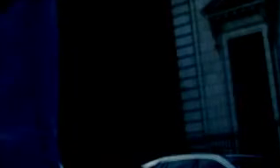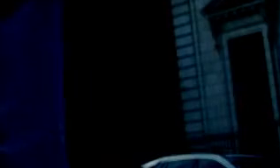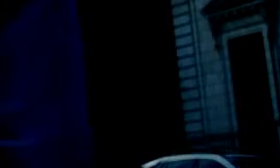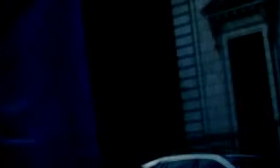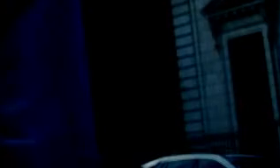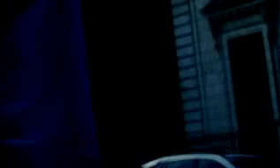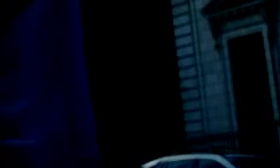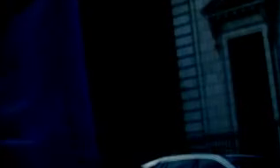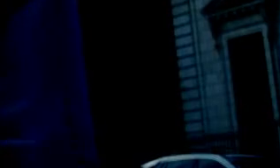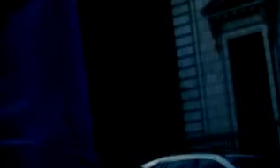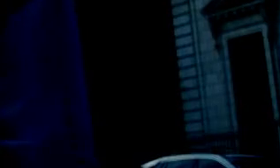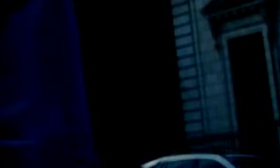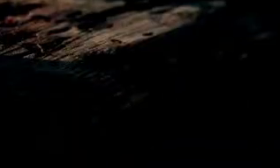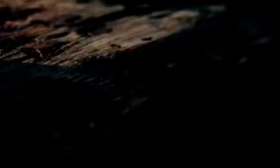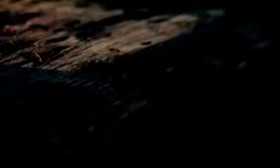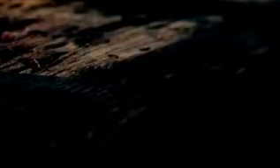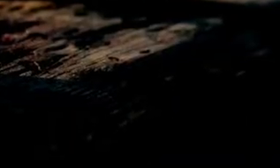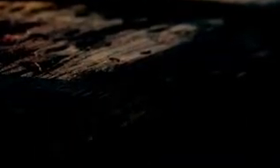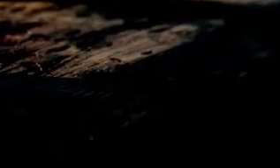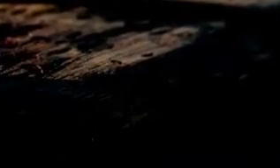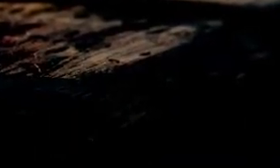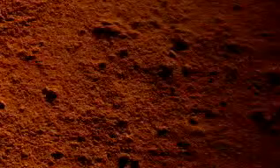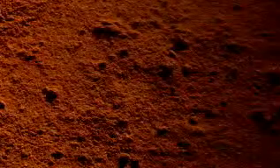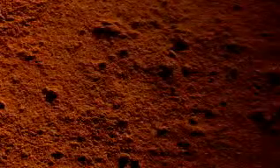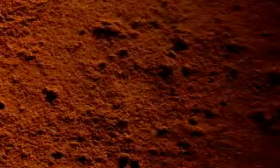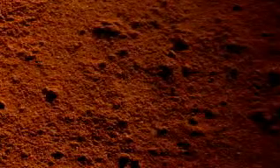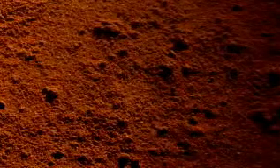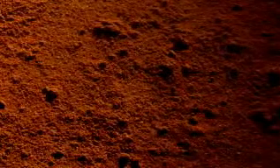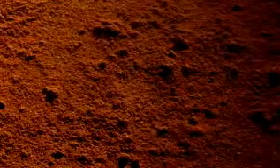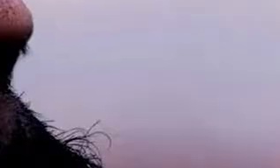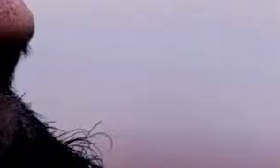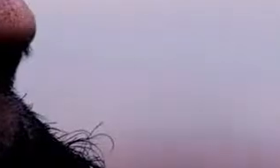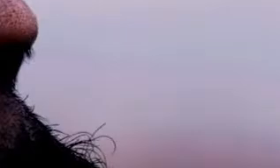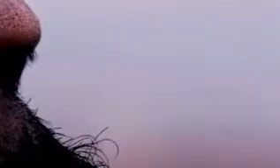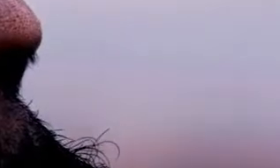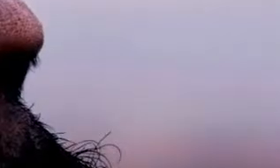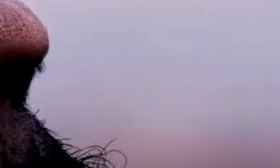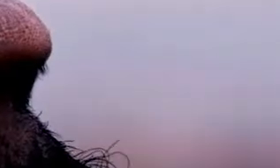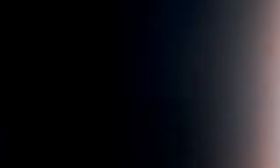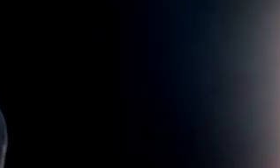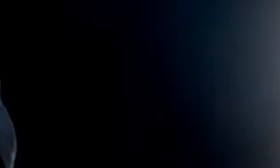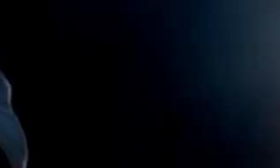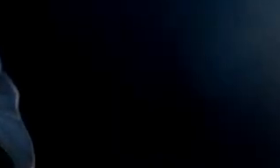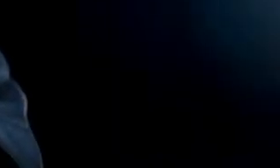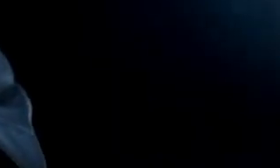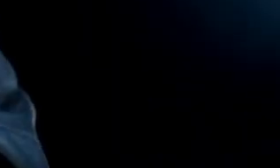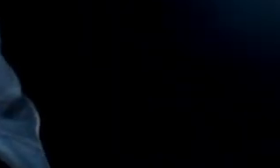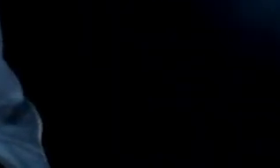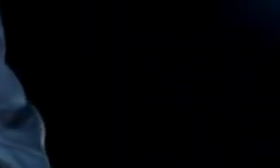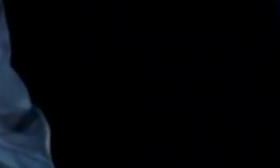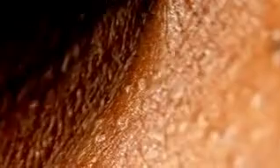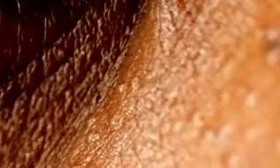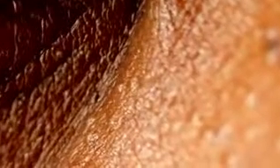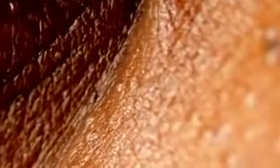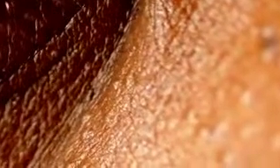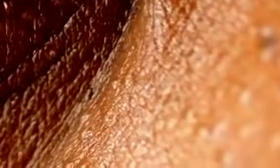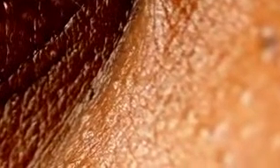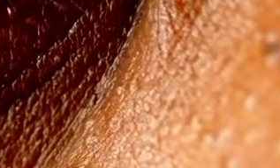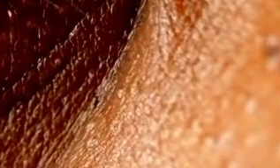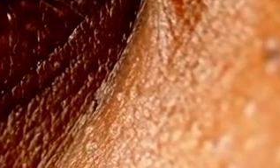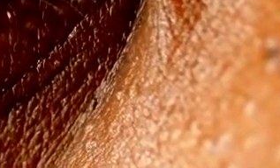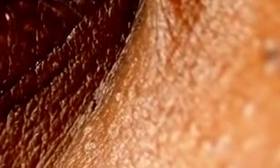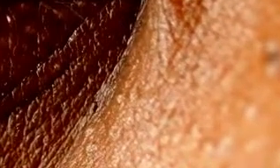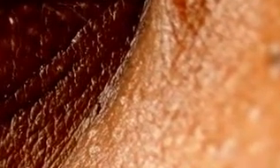shootings, food shortages, all have spiritual roots. Peace is found from within, but